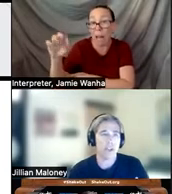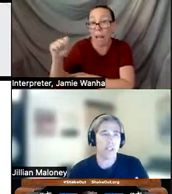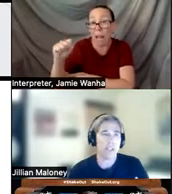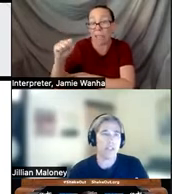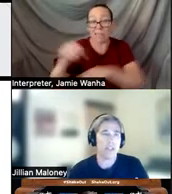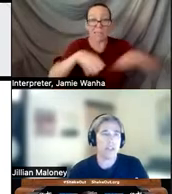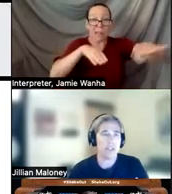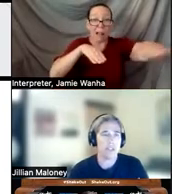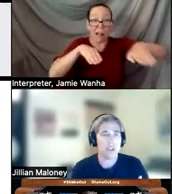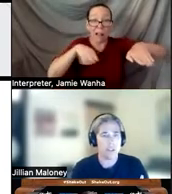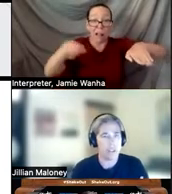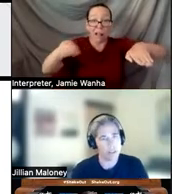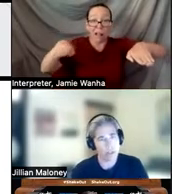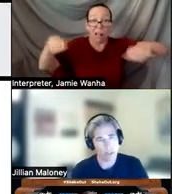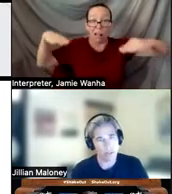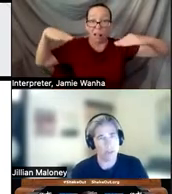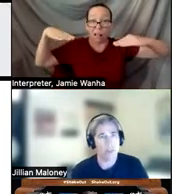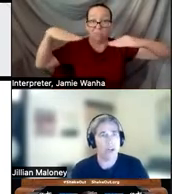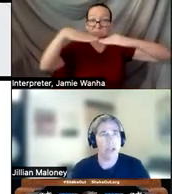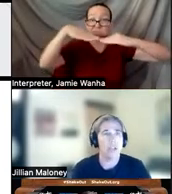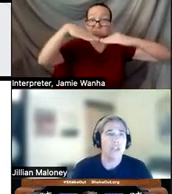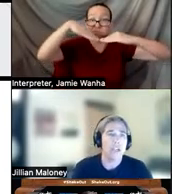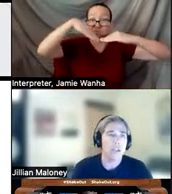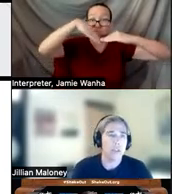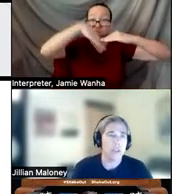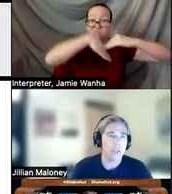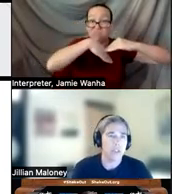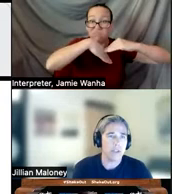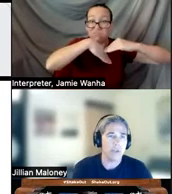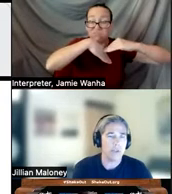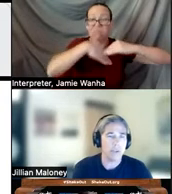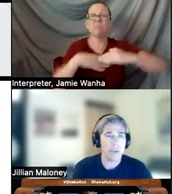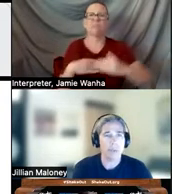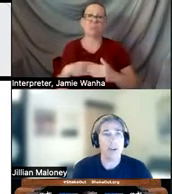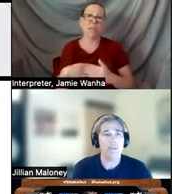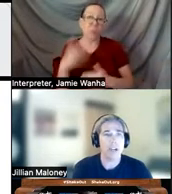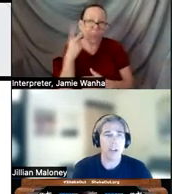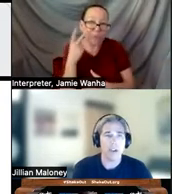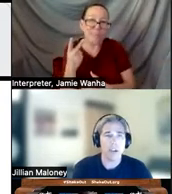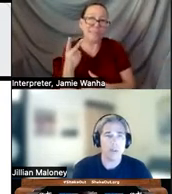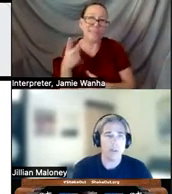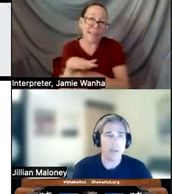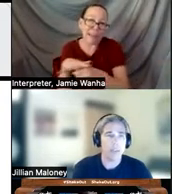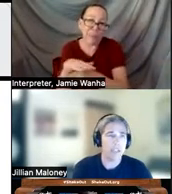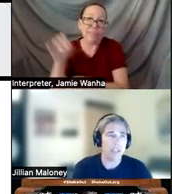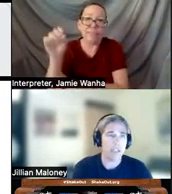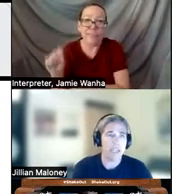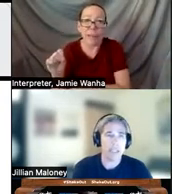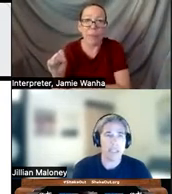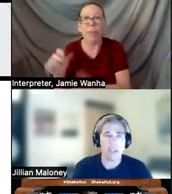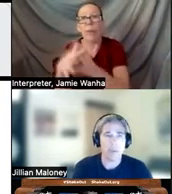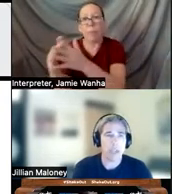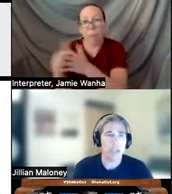convergent margin. And we see those along the coast of South America, along the sort of think about the ring of fire around Alaska